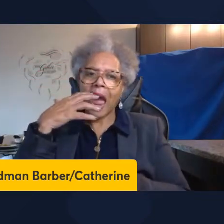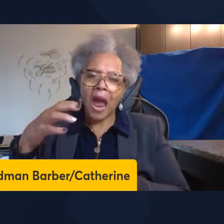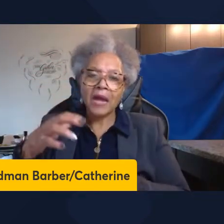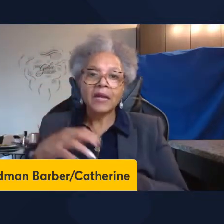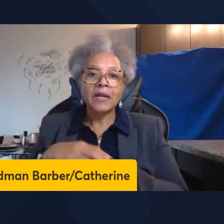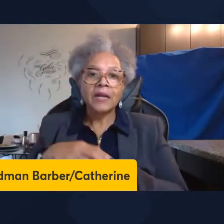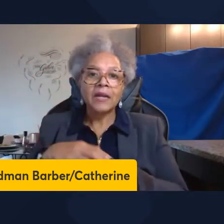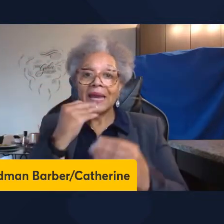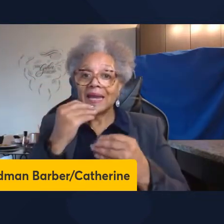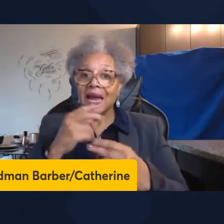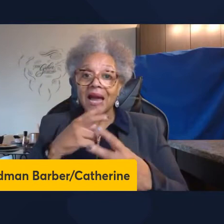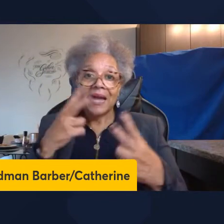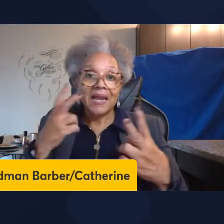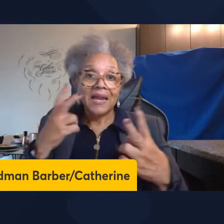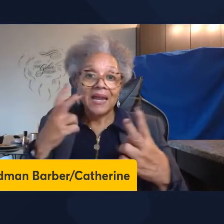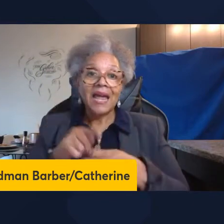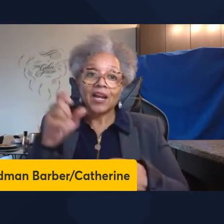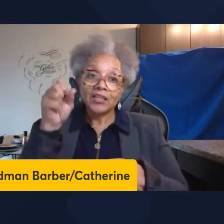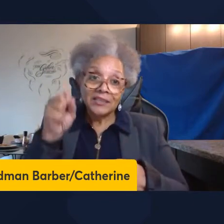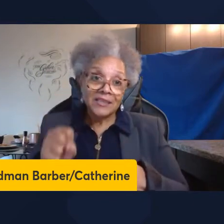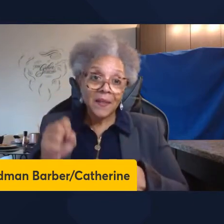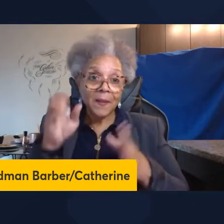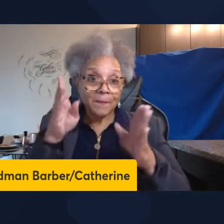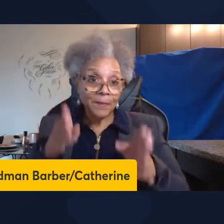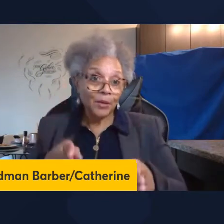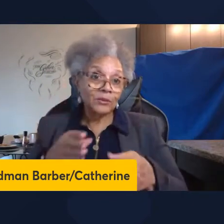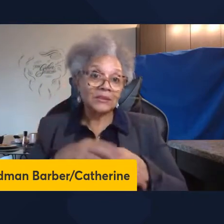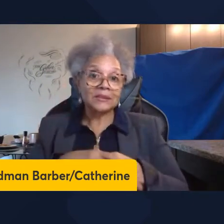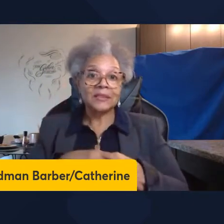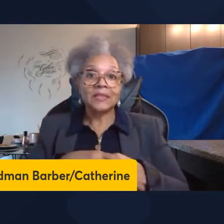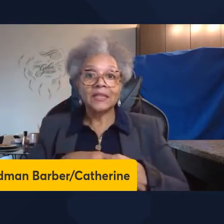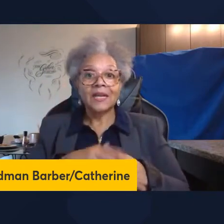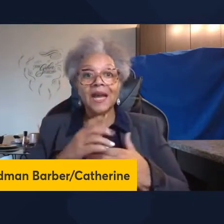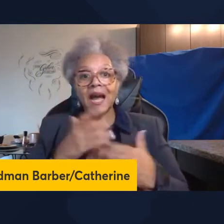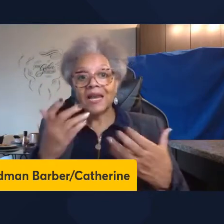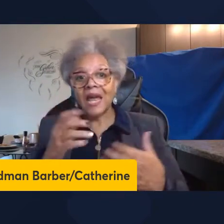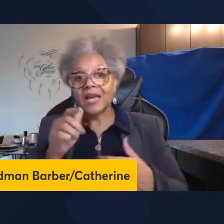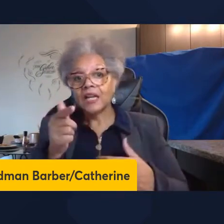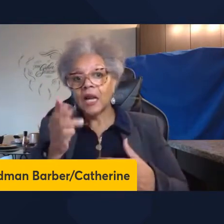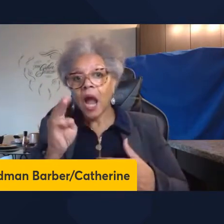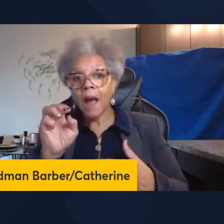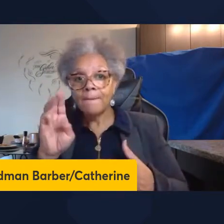eat very much like a Southerner, which is, a lot of gumbos